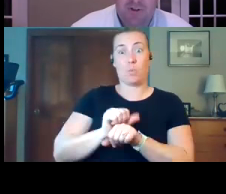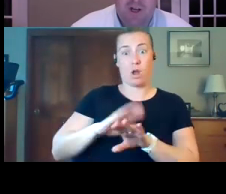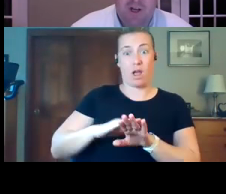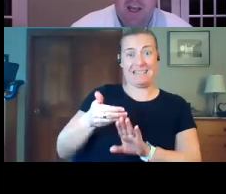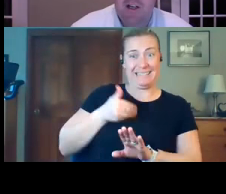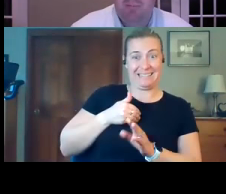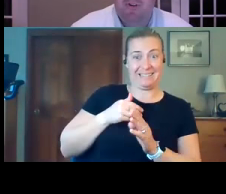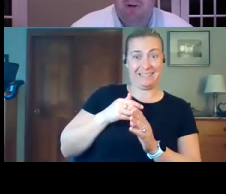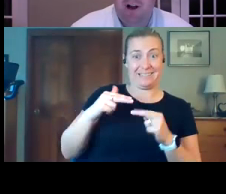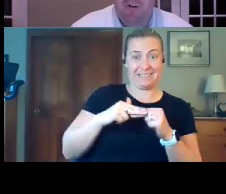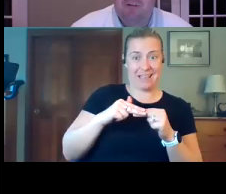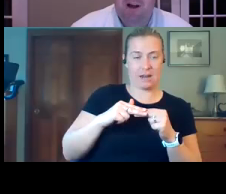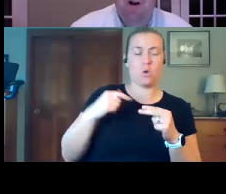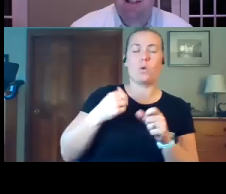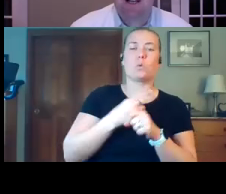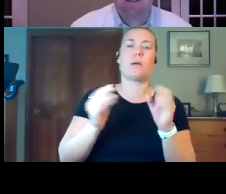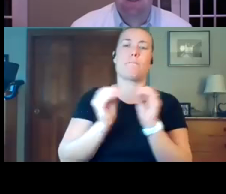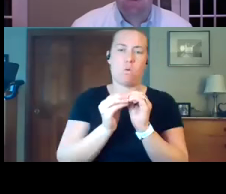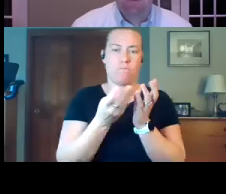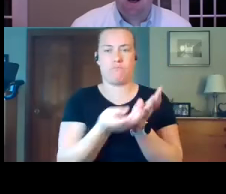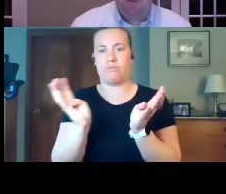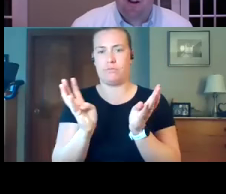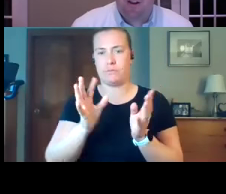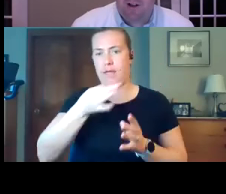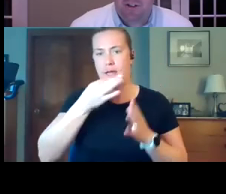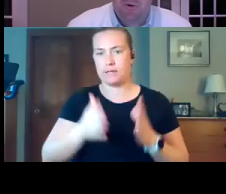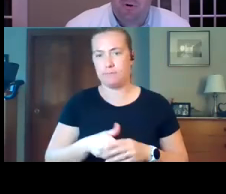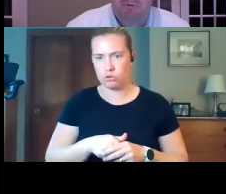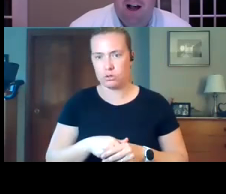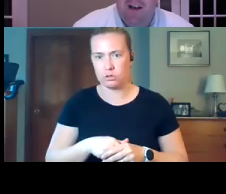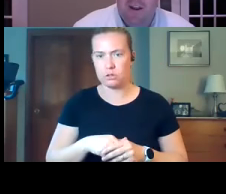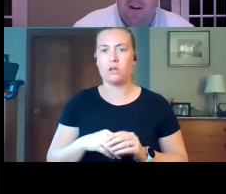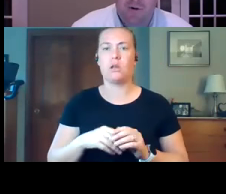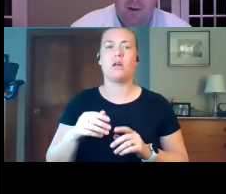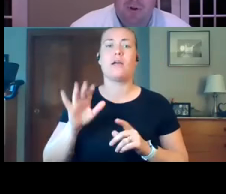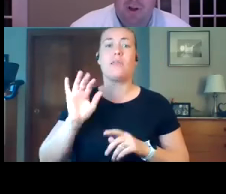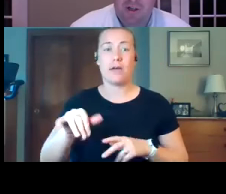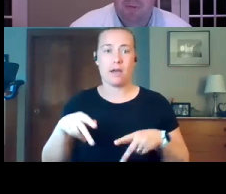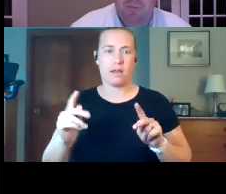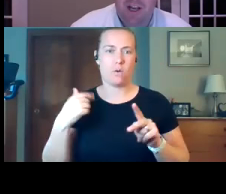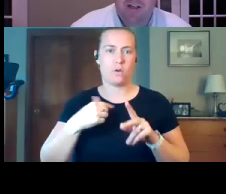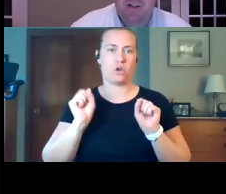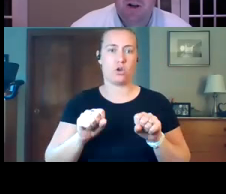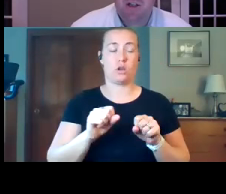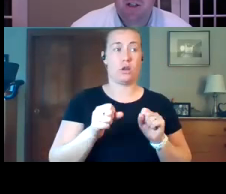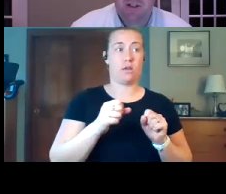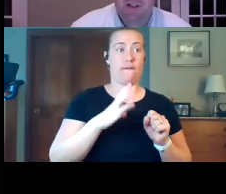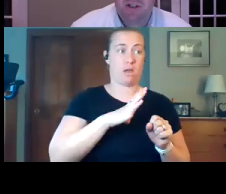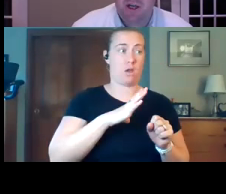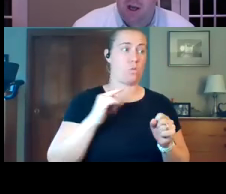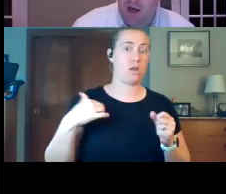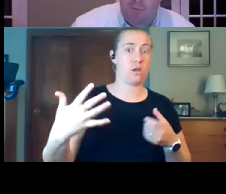experts. So we engaged in a multi-round Delphi process that allowed us to refine the initial compilation of implementation